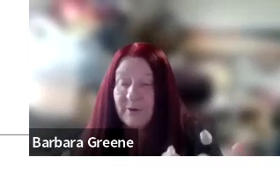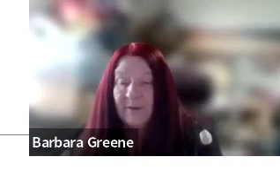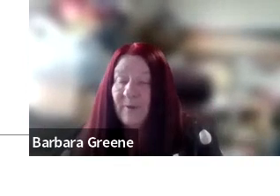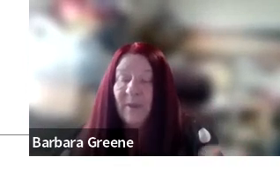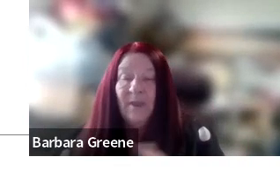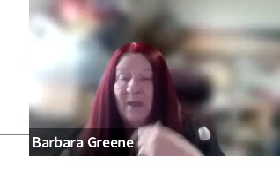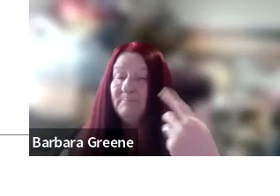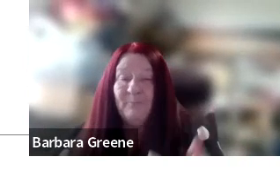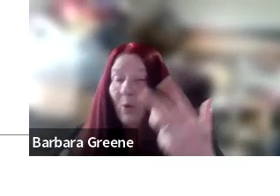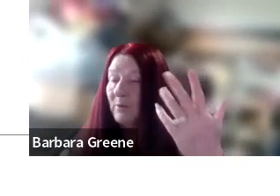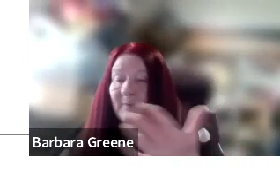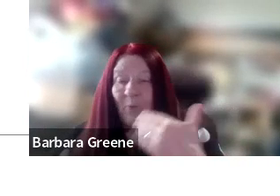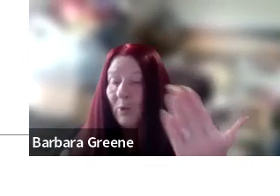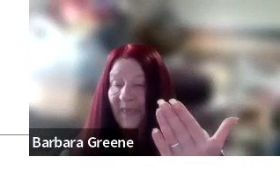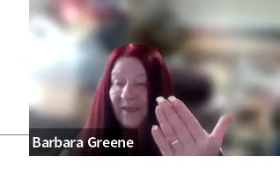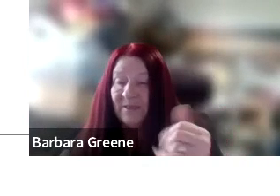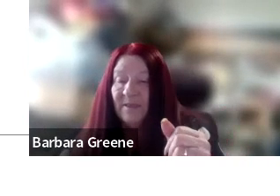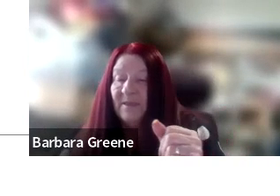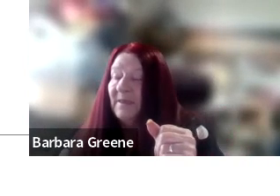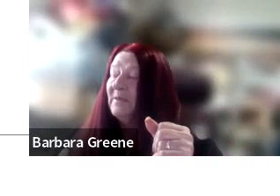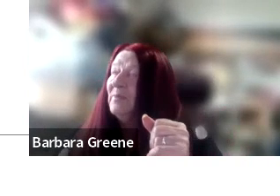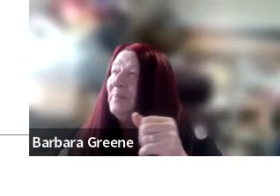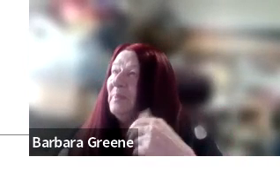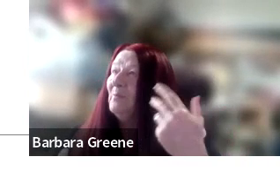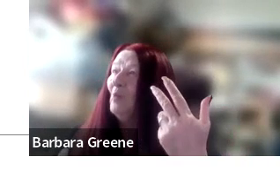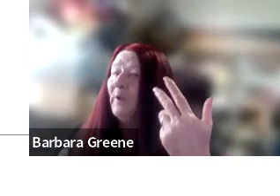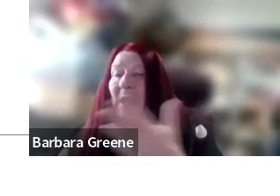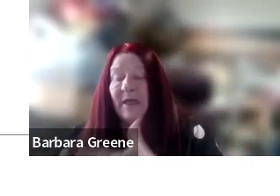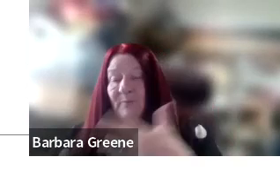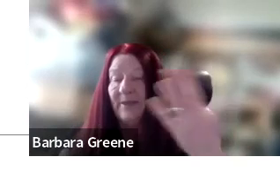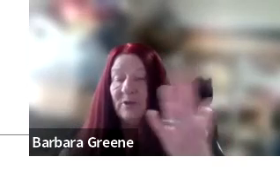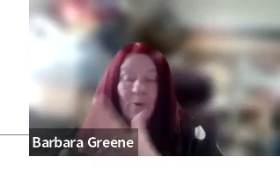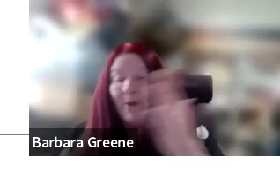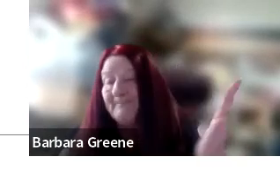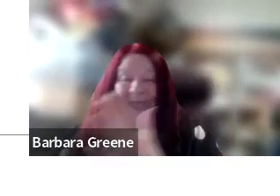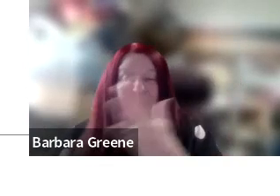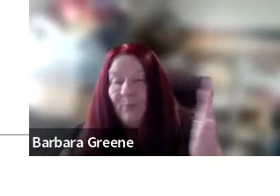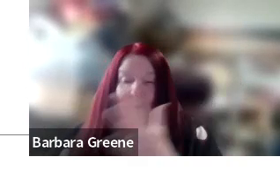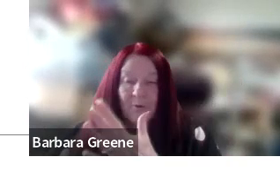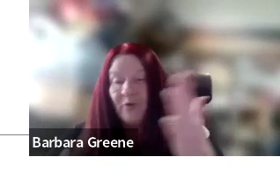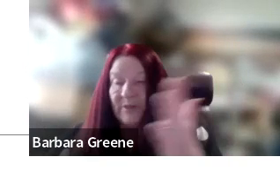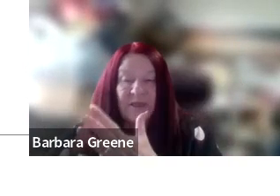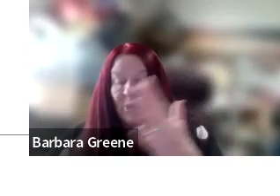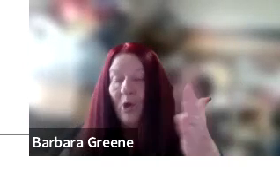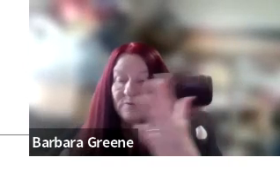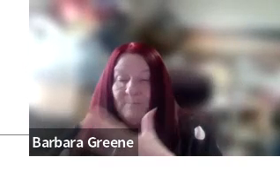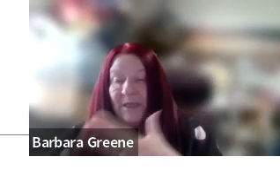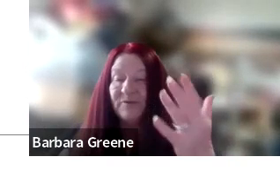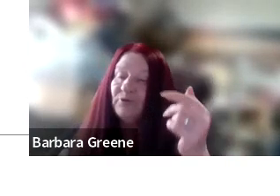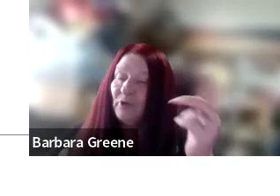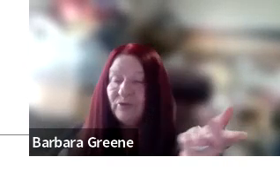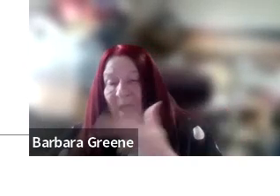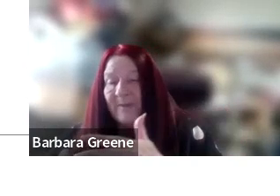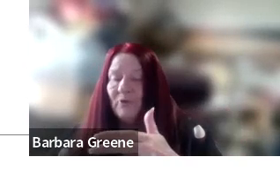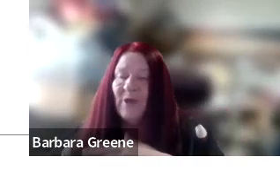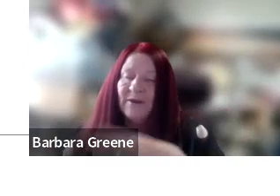a part of. Before that, we kind of we went back and forth trying to get a hold of plans,